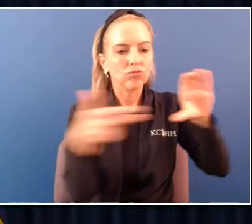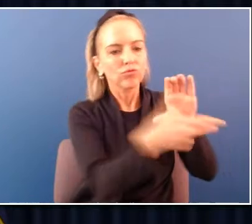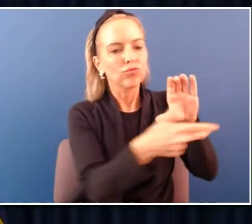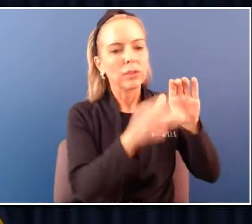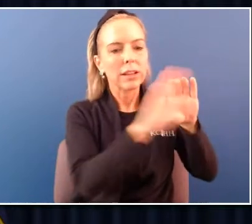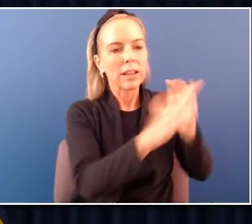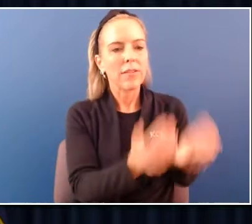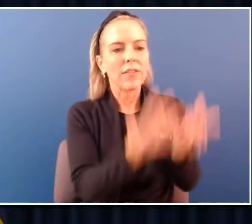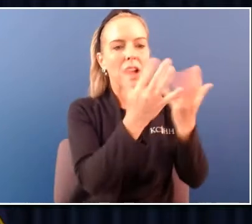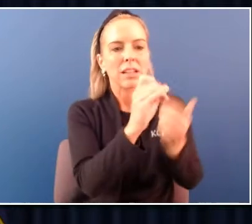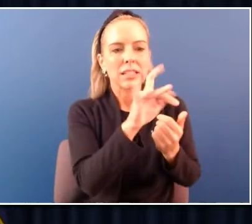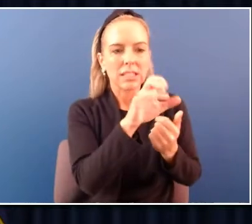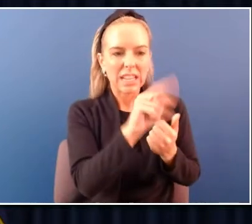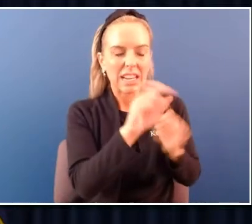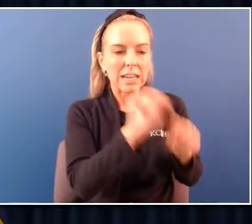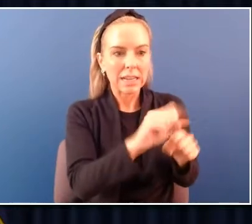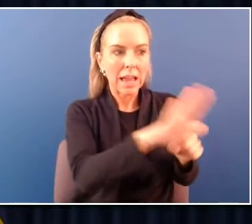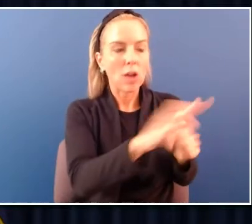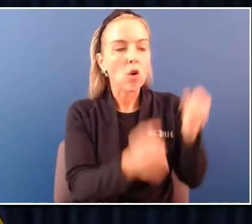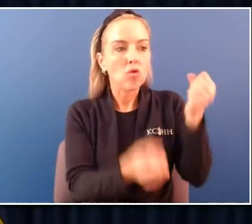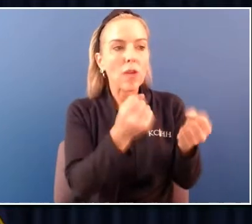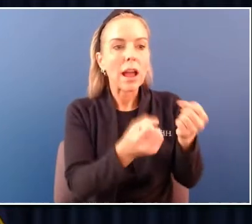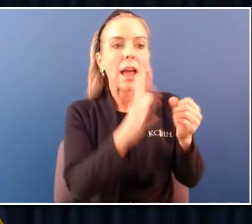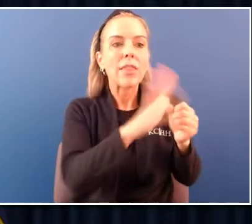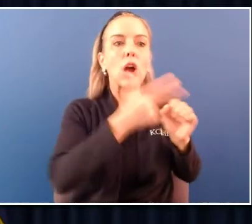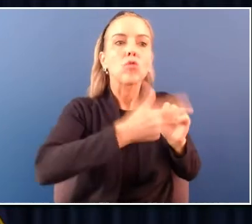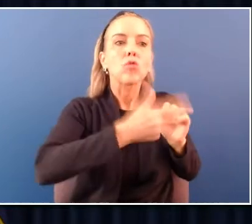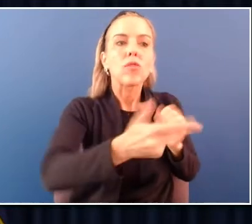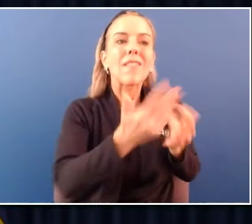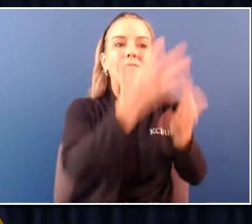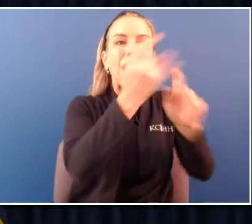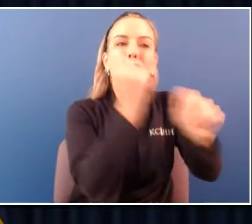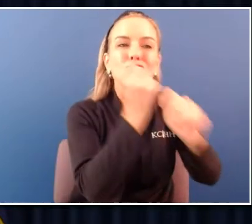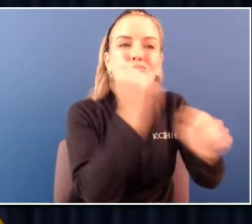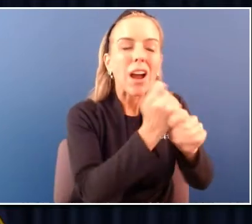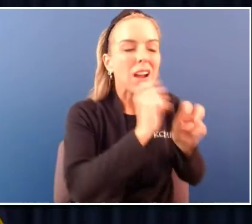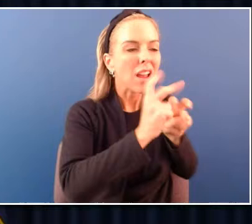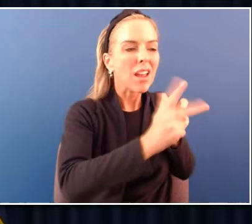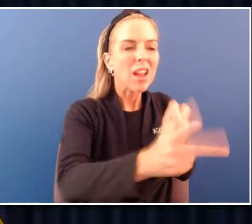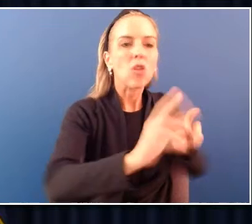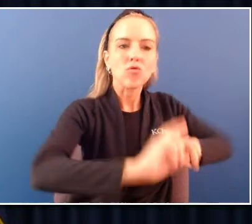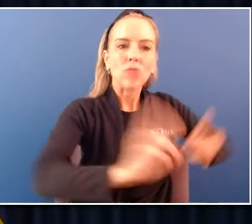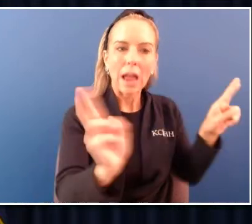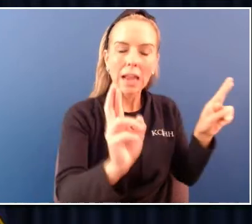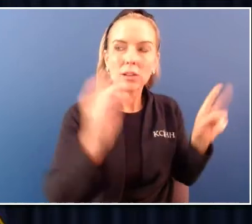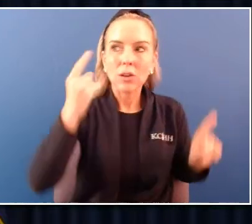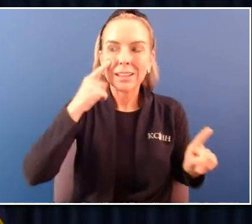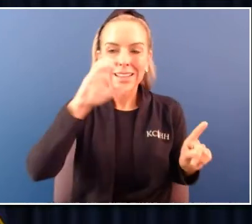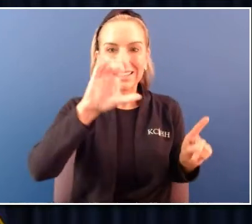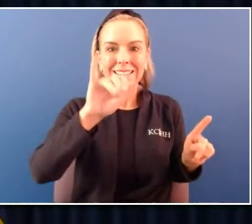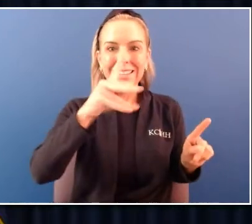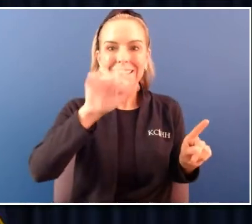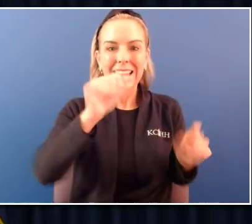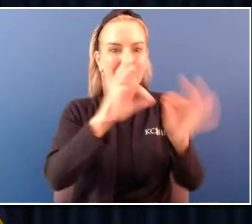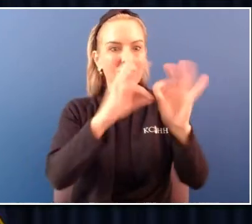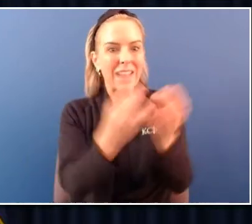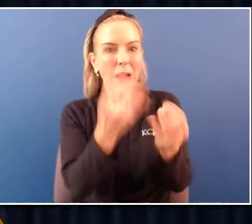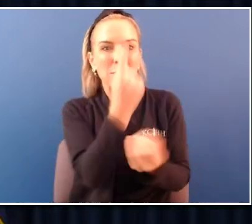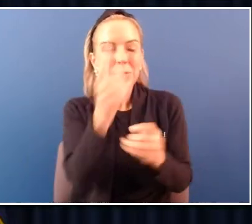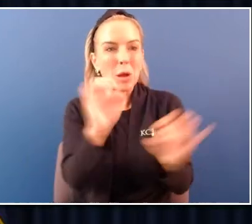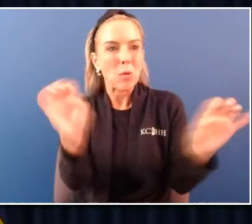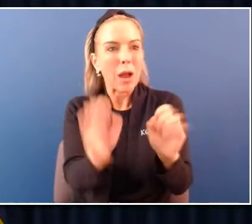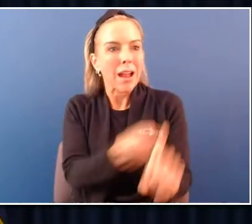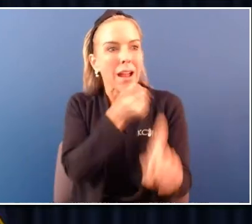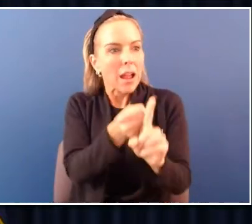station. That makes them even more ready to respond when Cynthiana families are in their time of need. Station 1 serves the